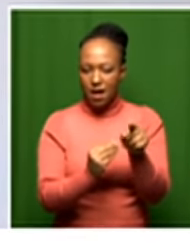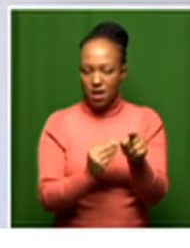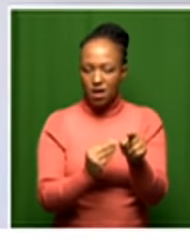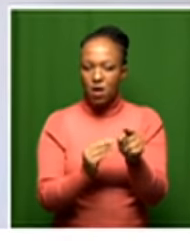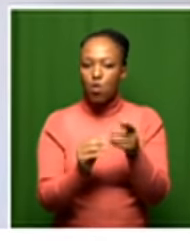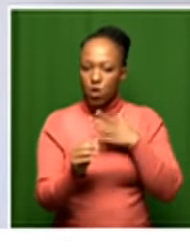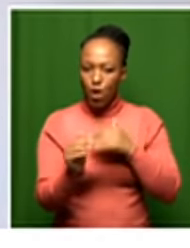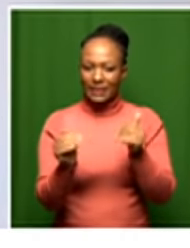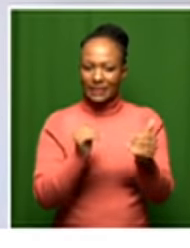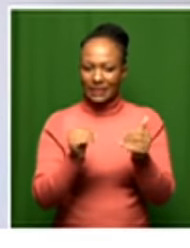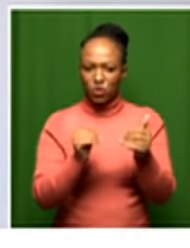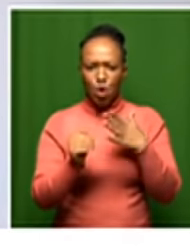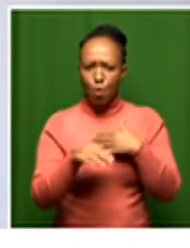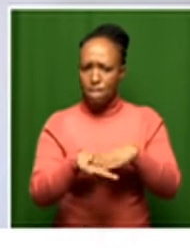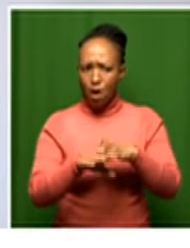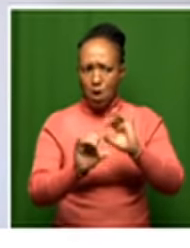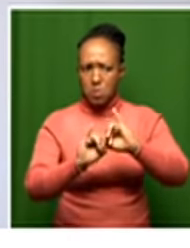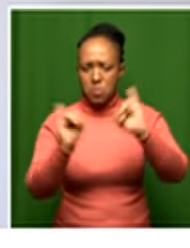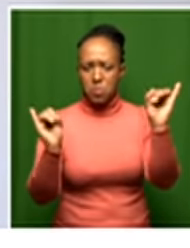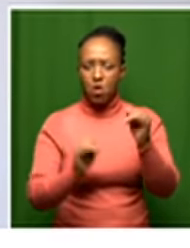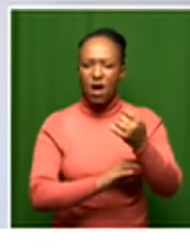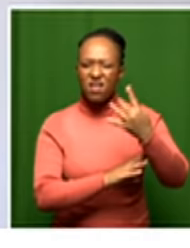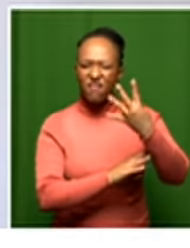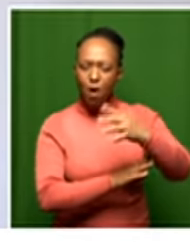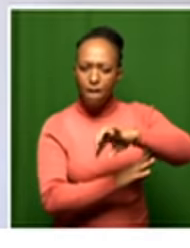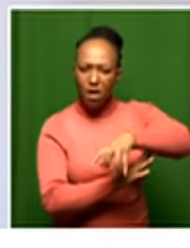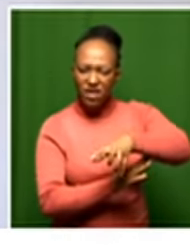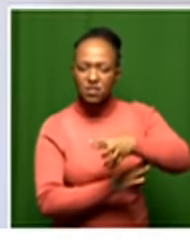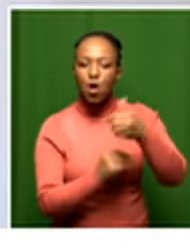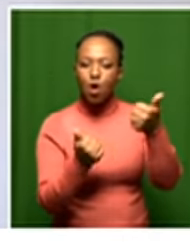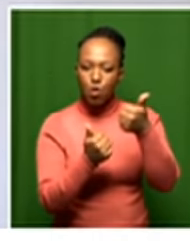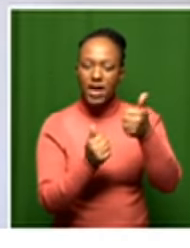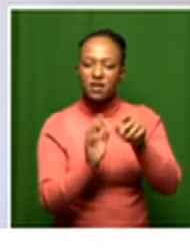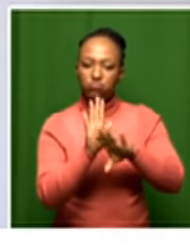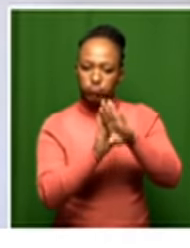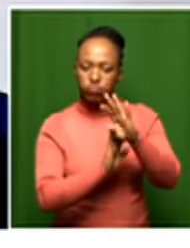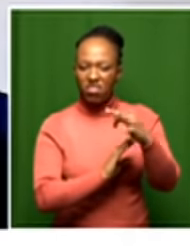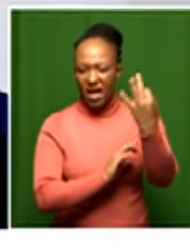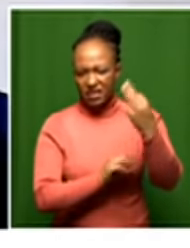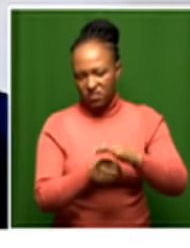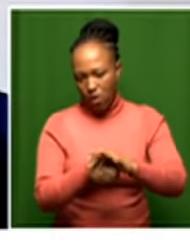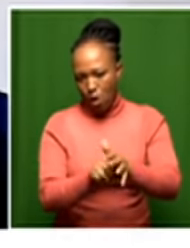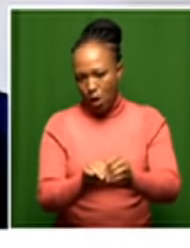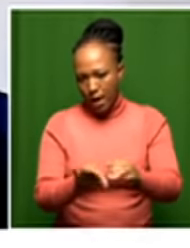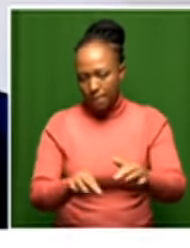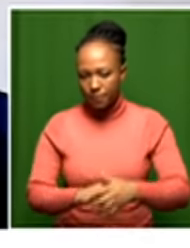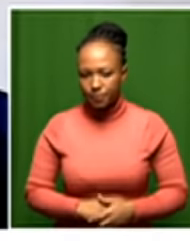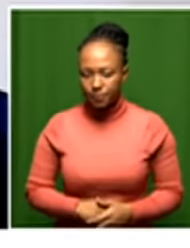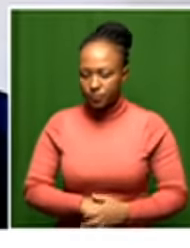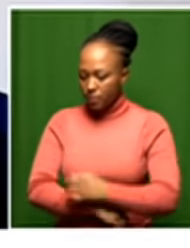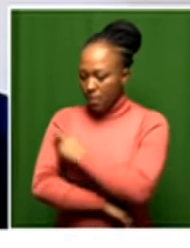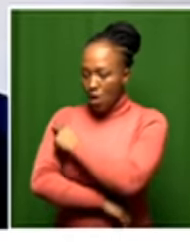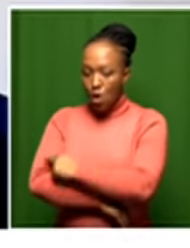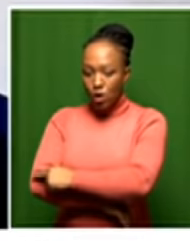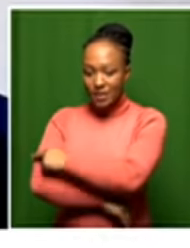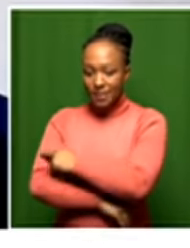to contain that rise as much as possible in the 4 provinces that are currently in a third wave. Can I ask you, in terms of hospital numbers, how are we looking?